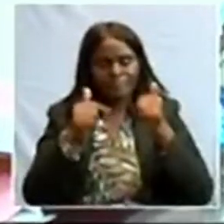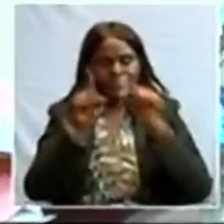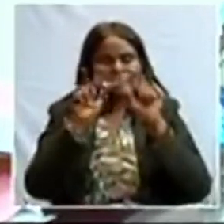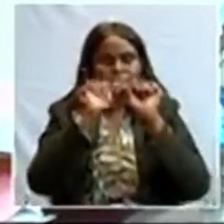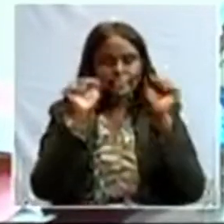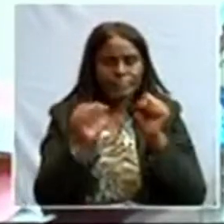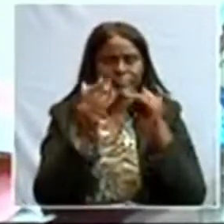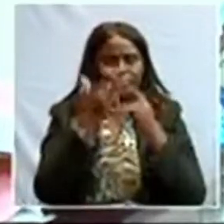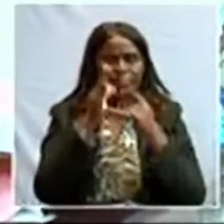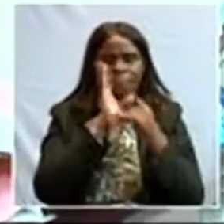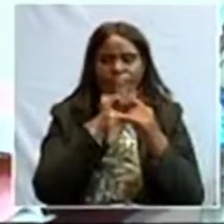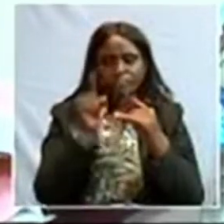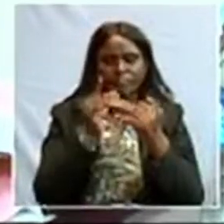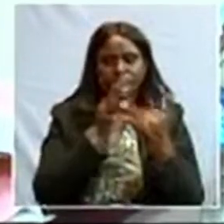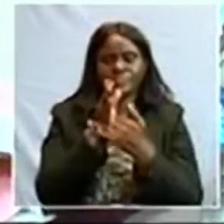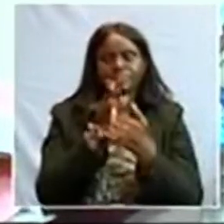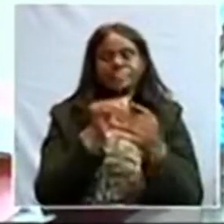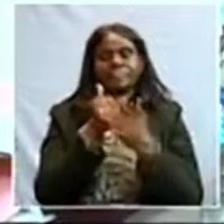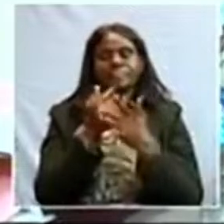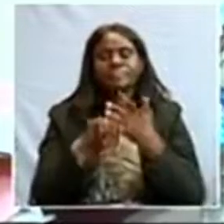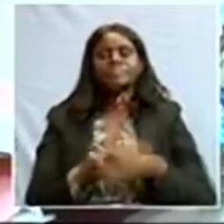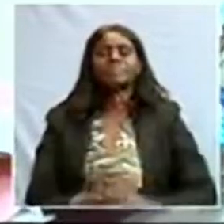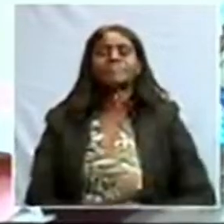shared through the normal course.